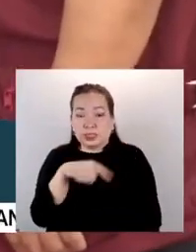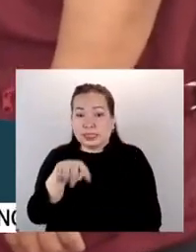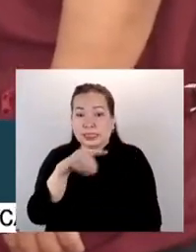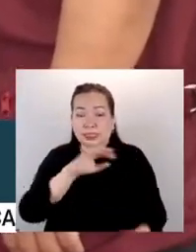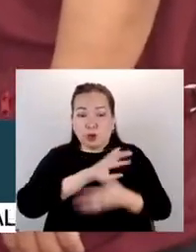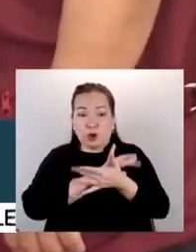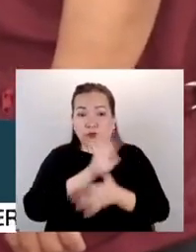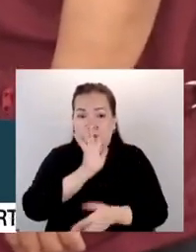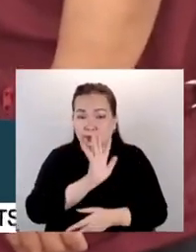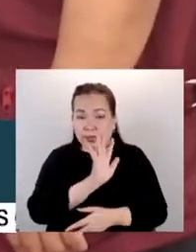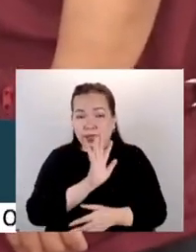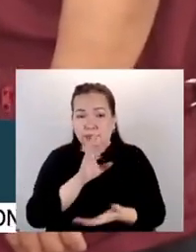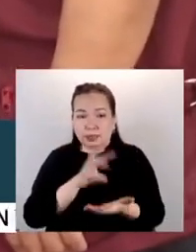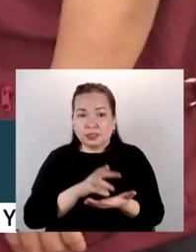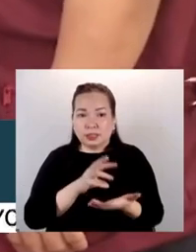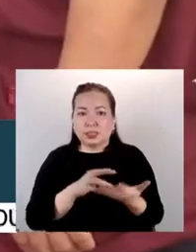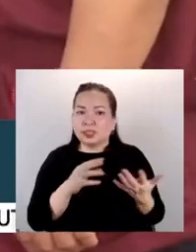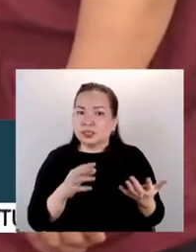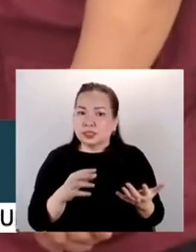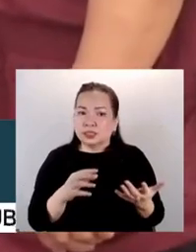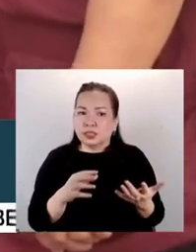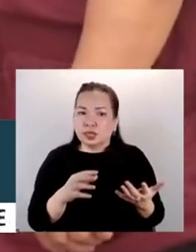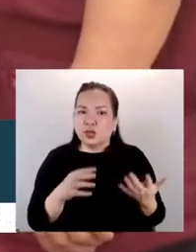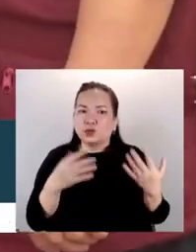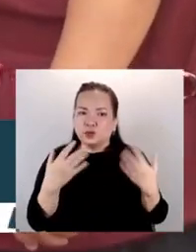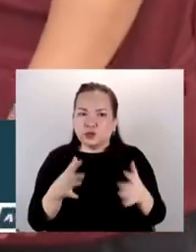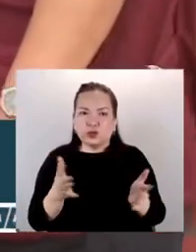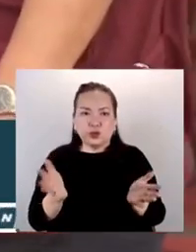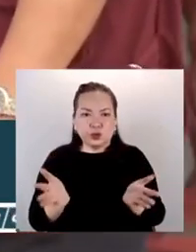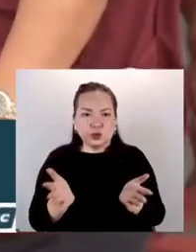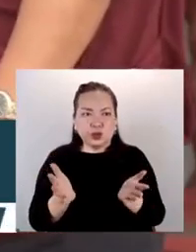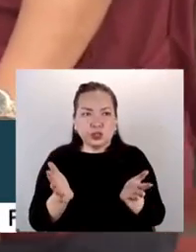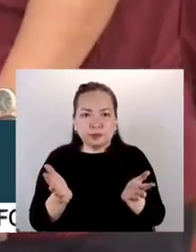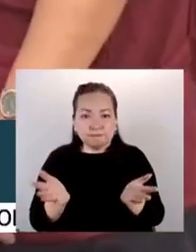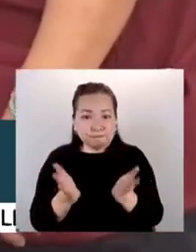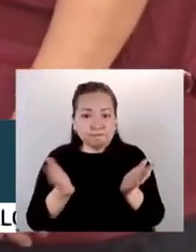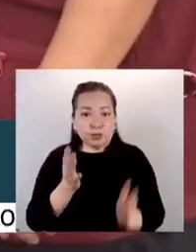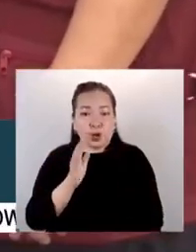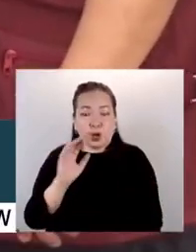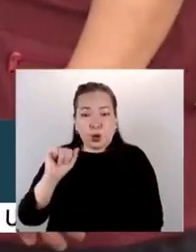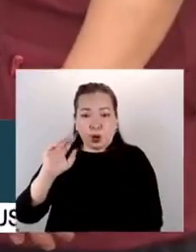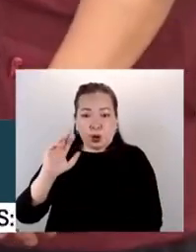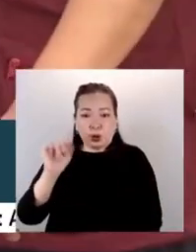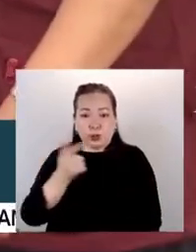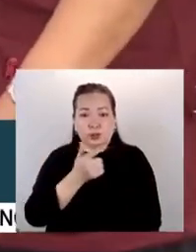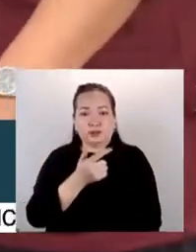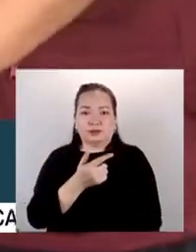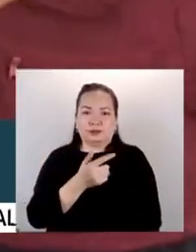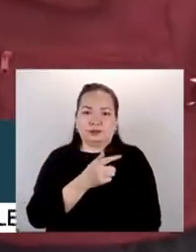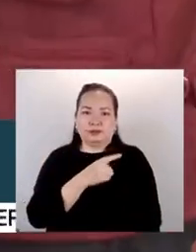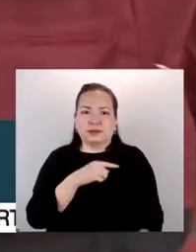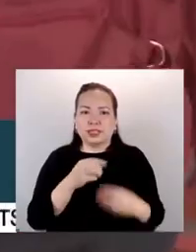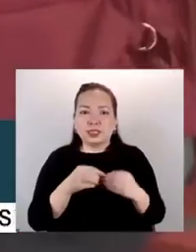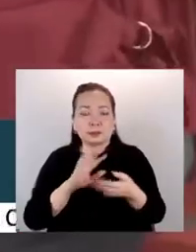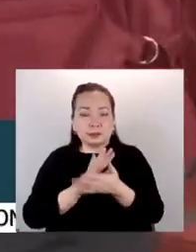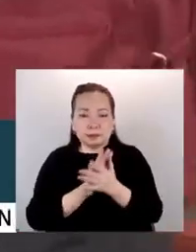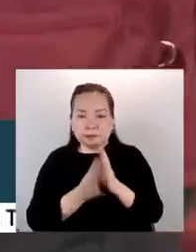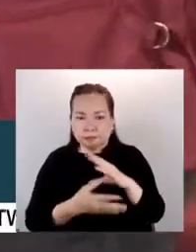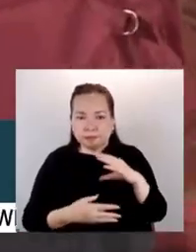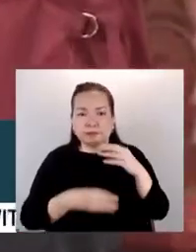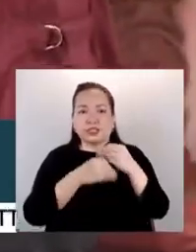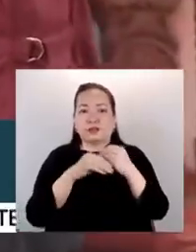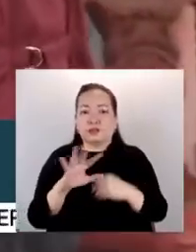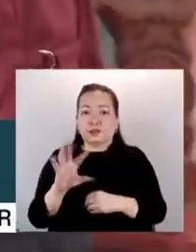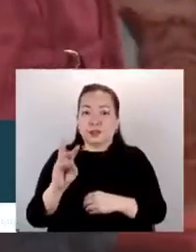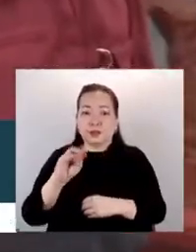vaccine have been given booster shots as of August, but this number rose to 56% when the local government